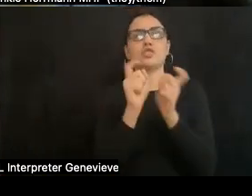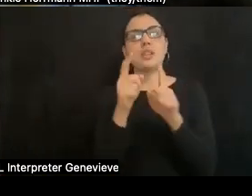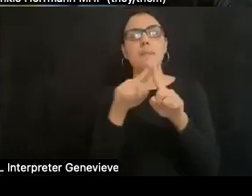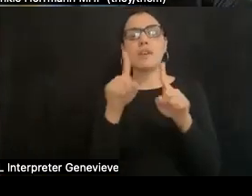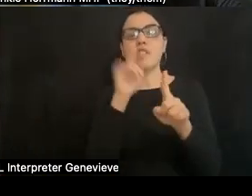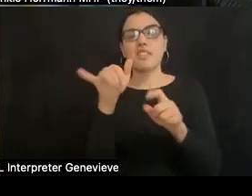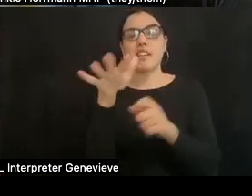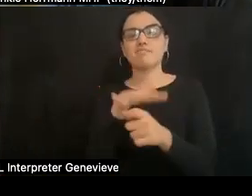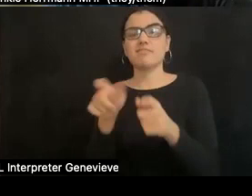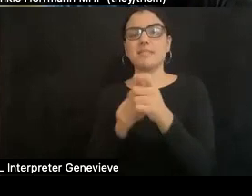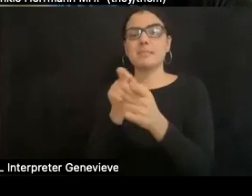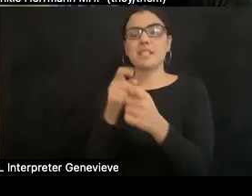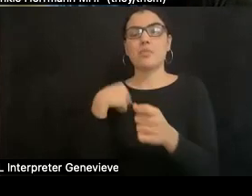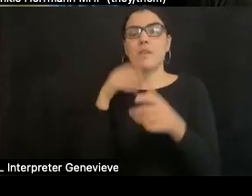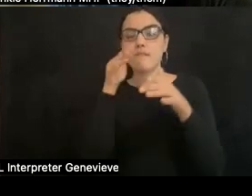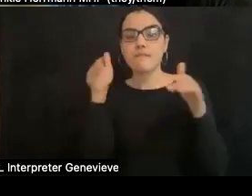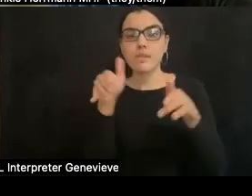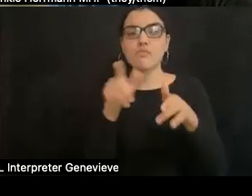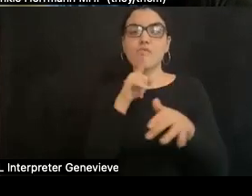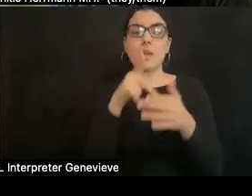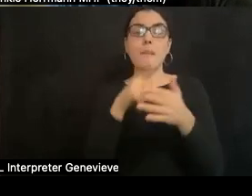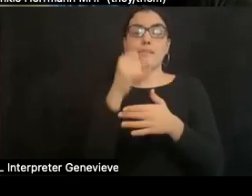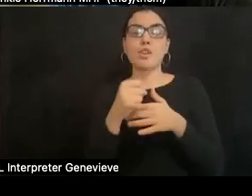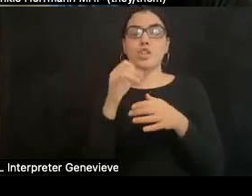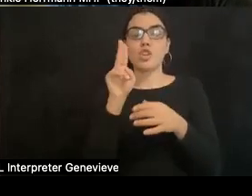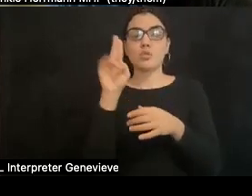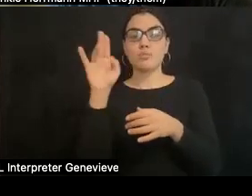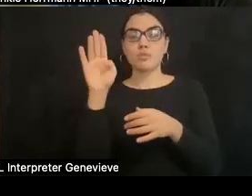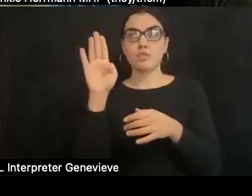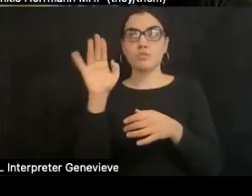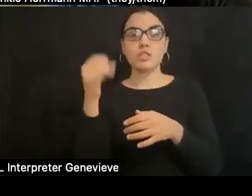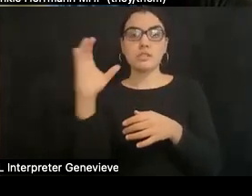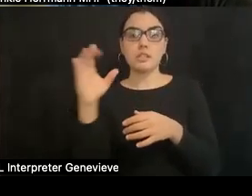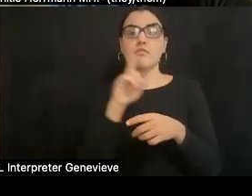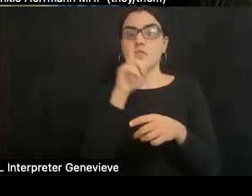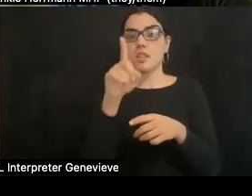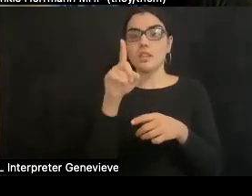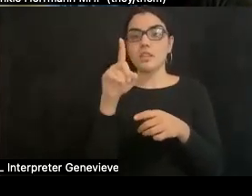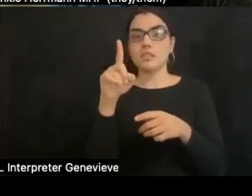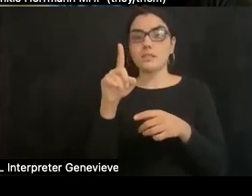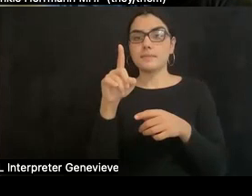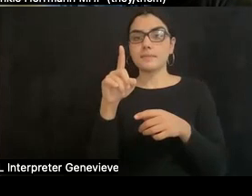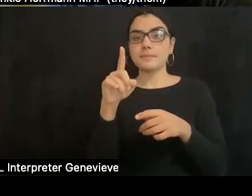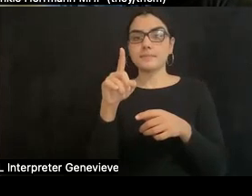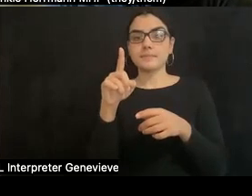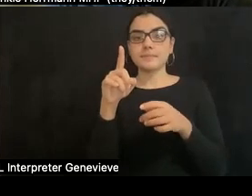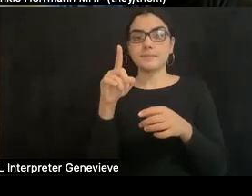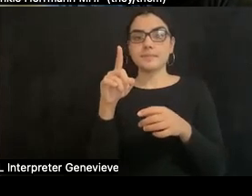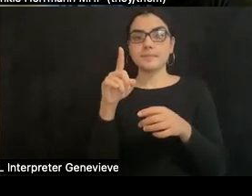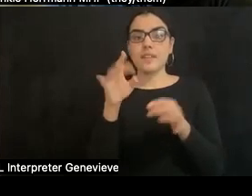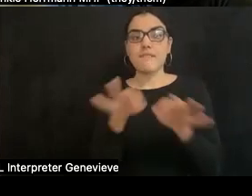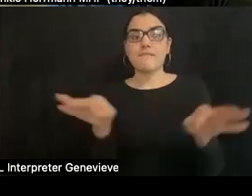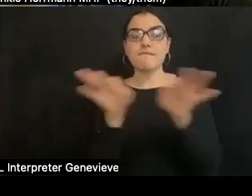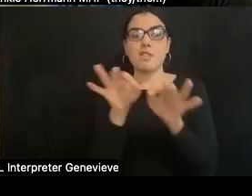on. It's a project of the Urban Justice Center, and it's built on a nothing about us without us value system.